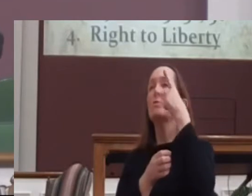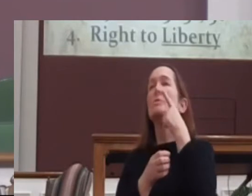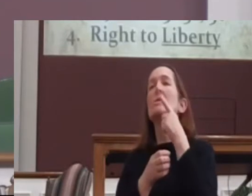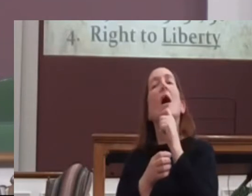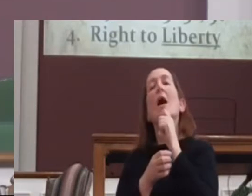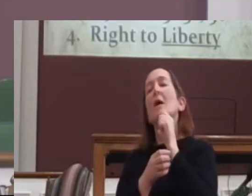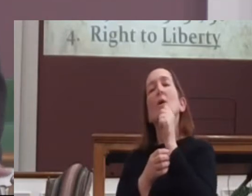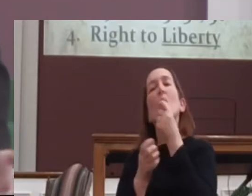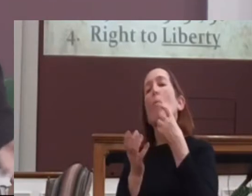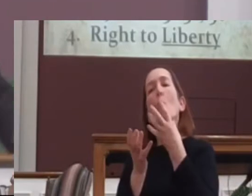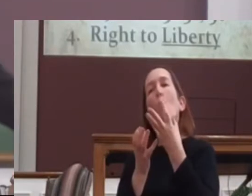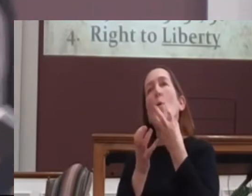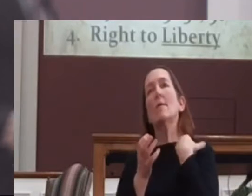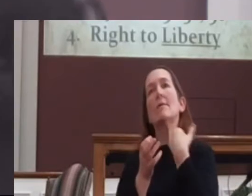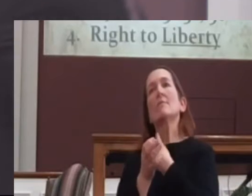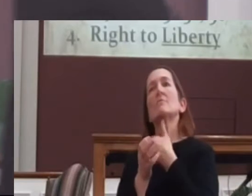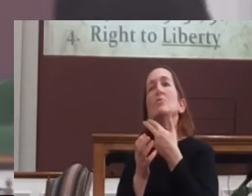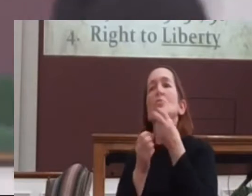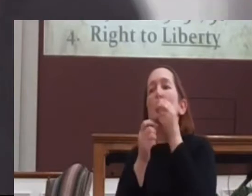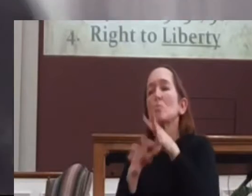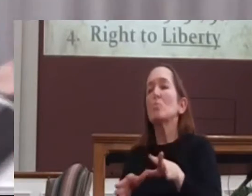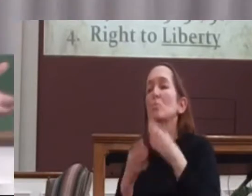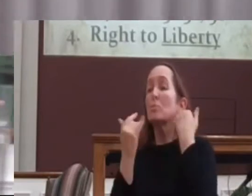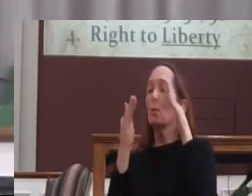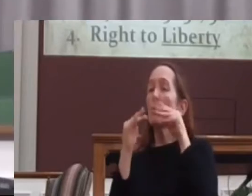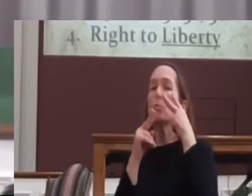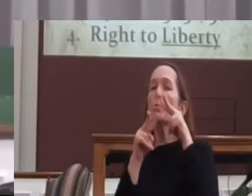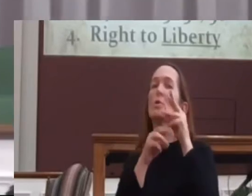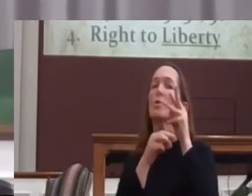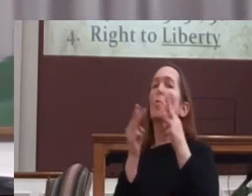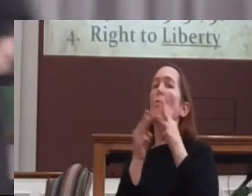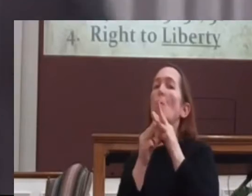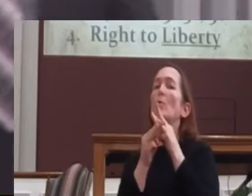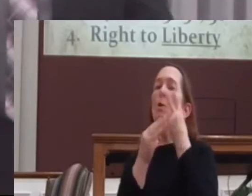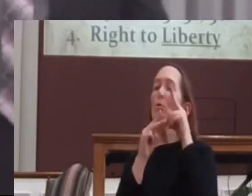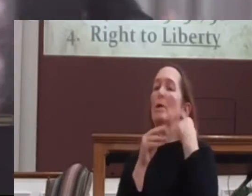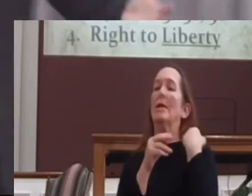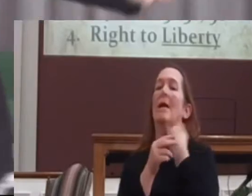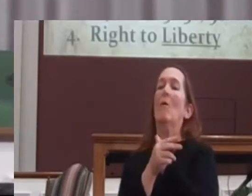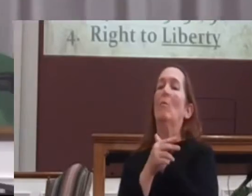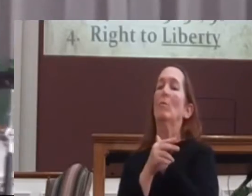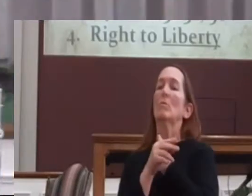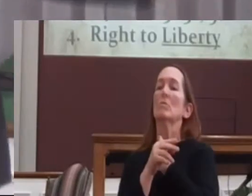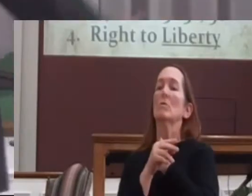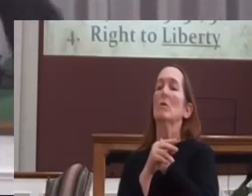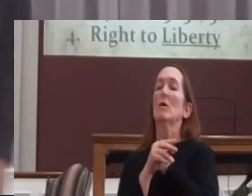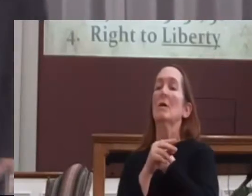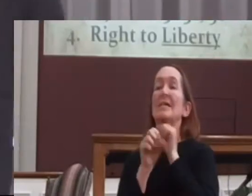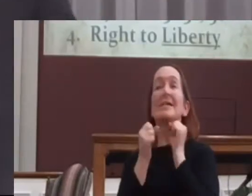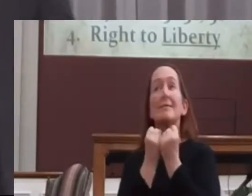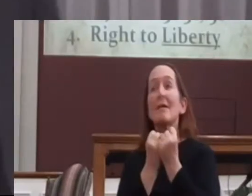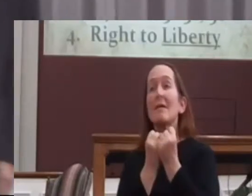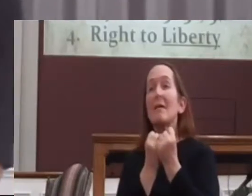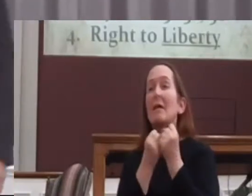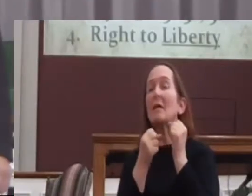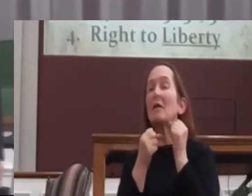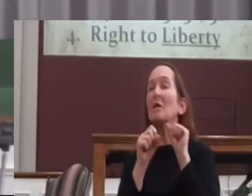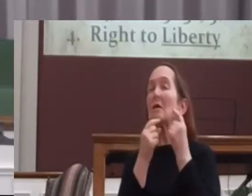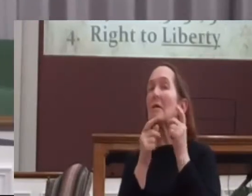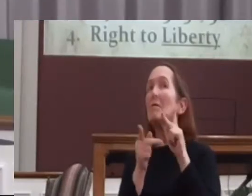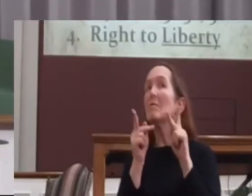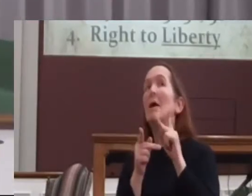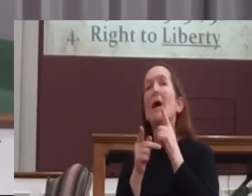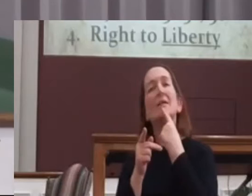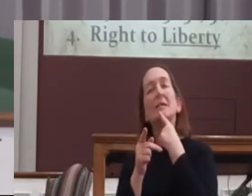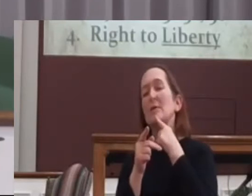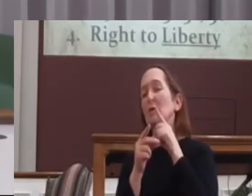But folks, what I want you to understand is I don't want us to lose hope. I don't want us to look at the world and look at our own society